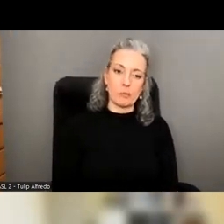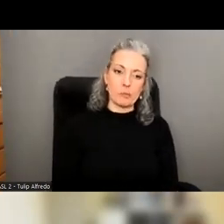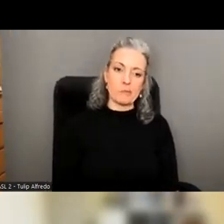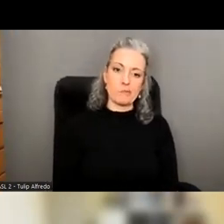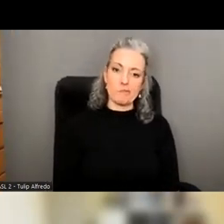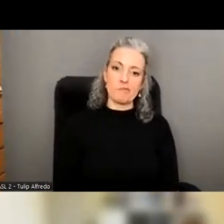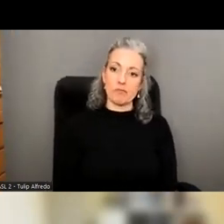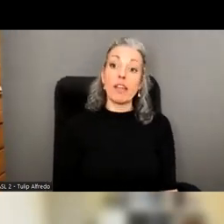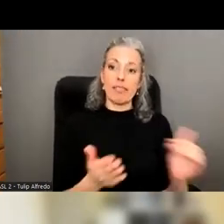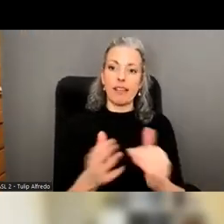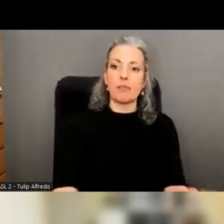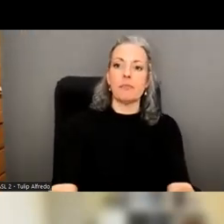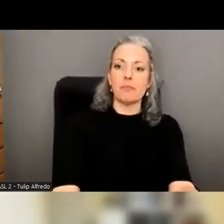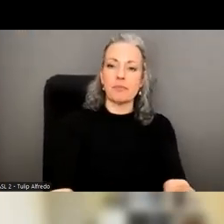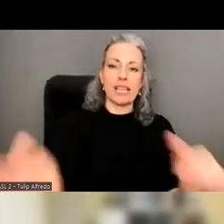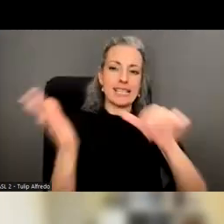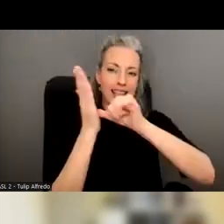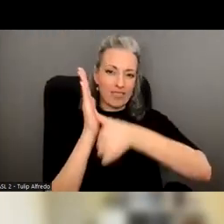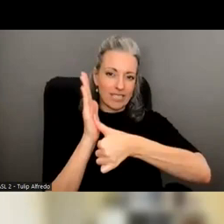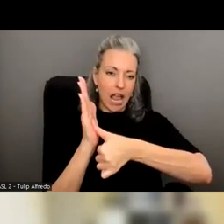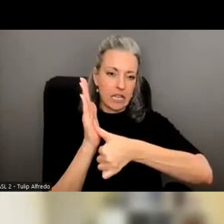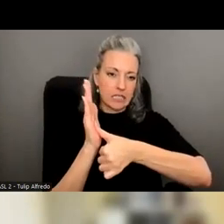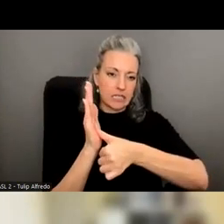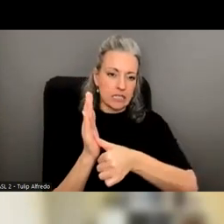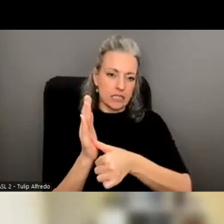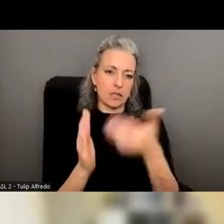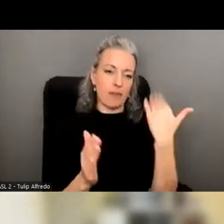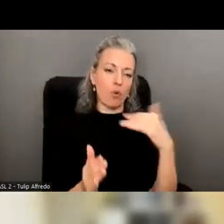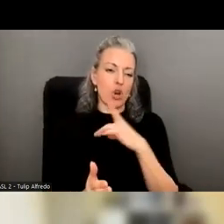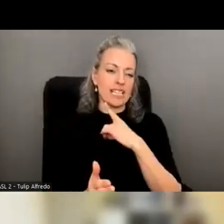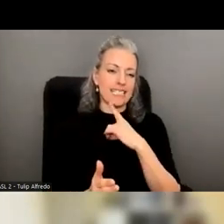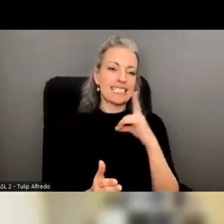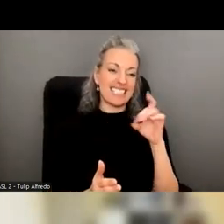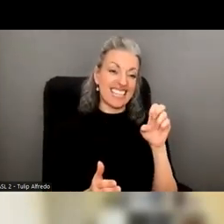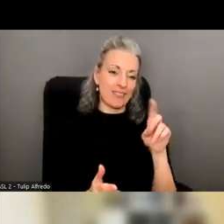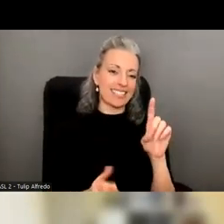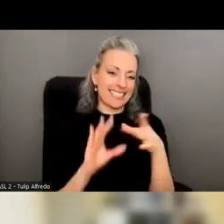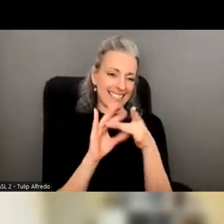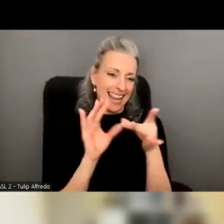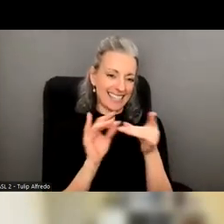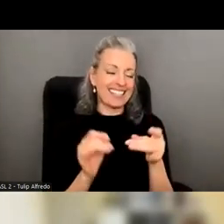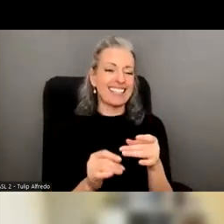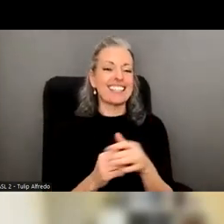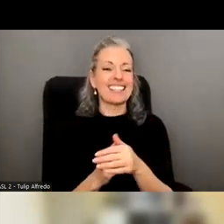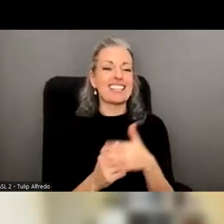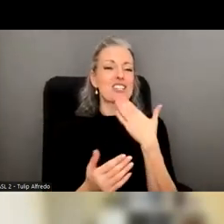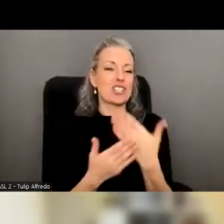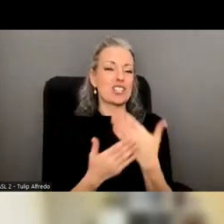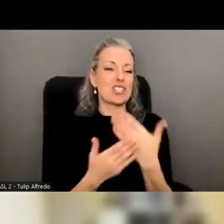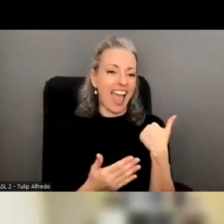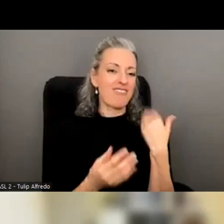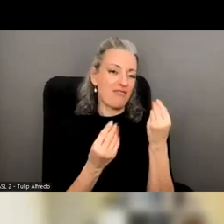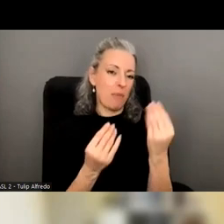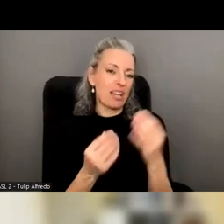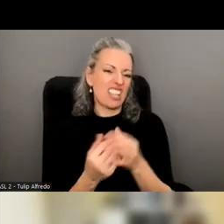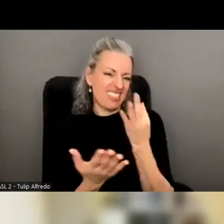And then again, just sort of emphasizing what David had mentioned is that we're fortunate to have, and while we're still finalizing the funding,